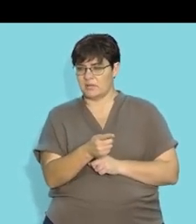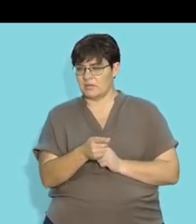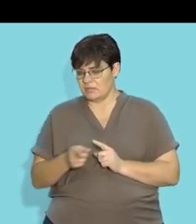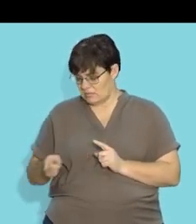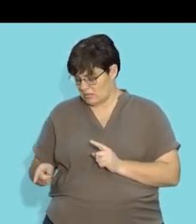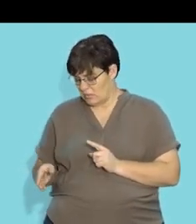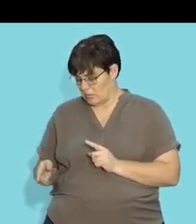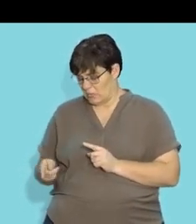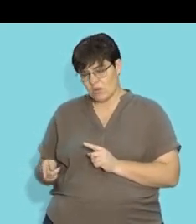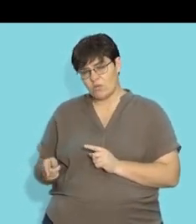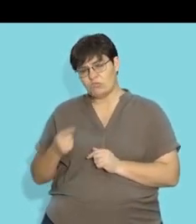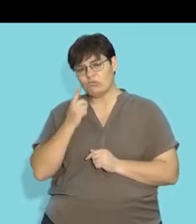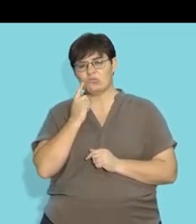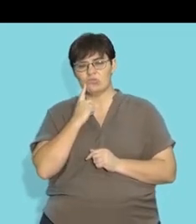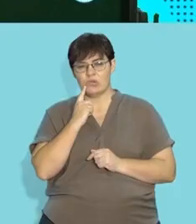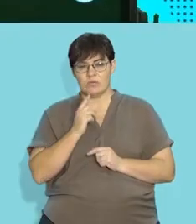Do you